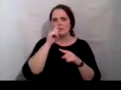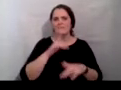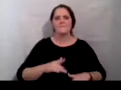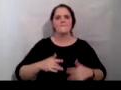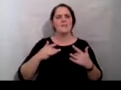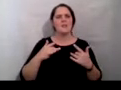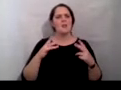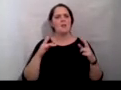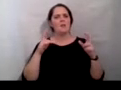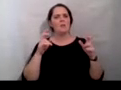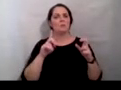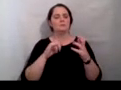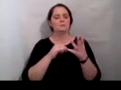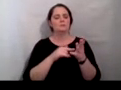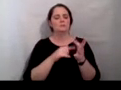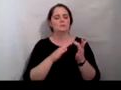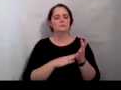Most people are saying stimulated.